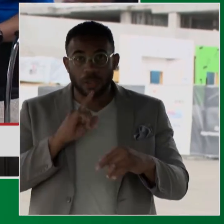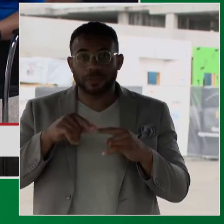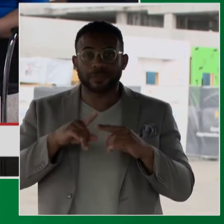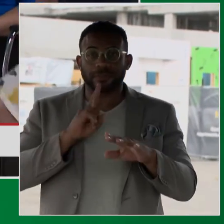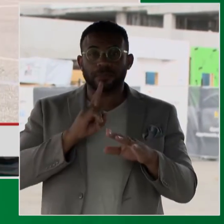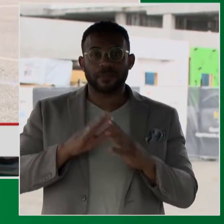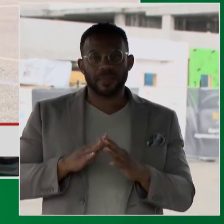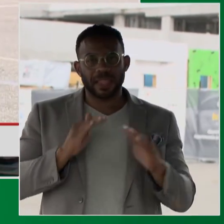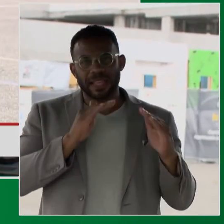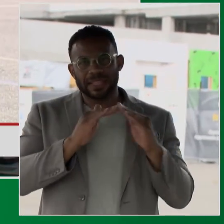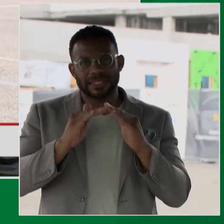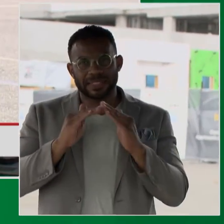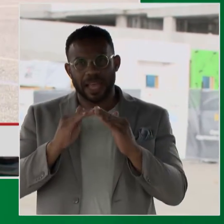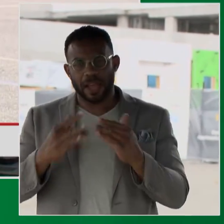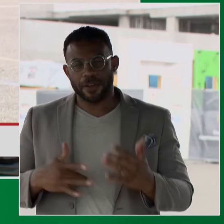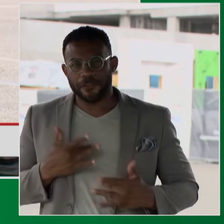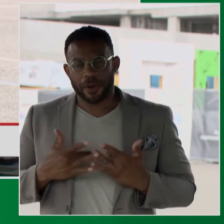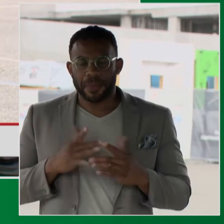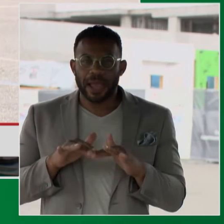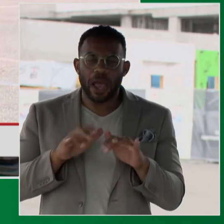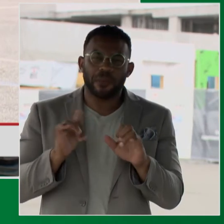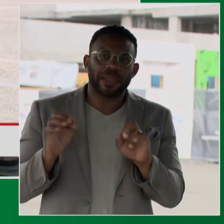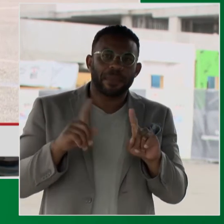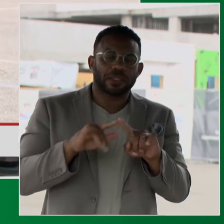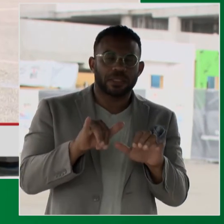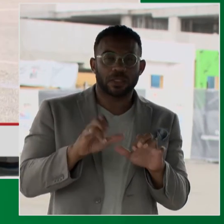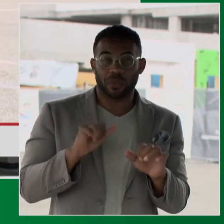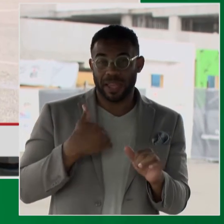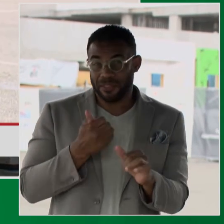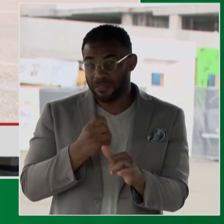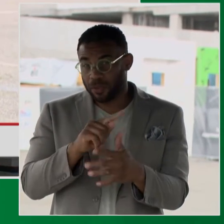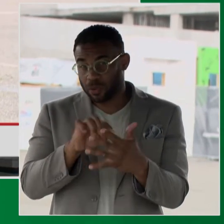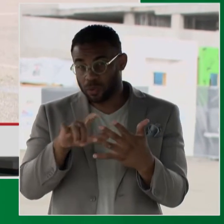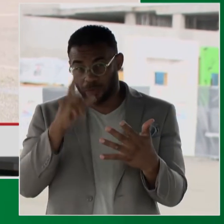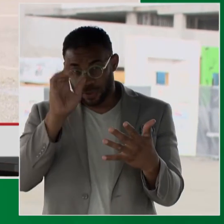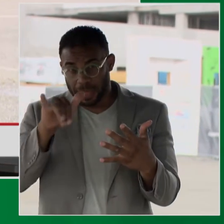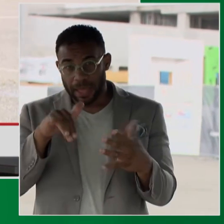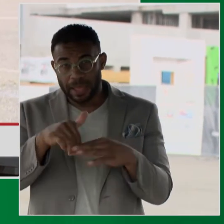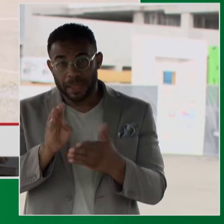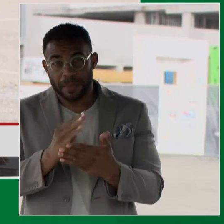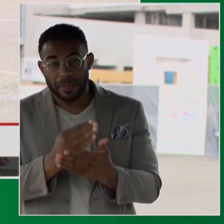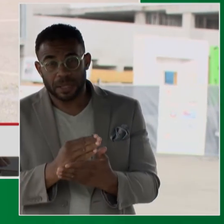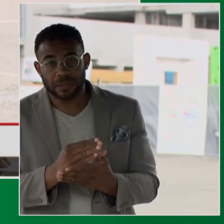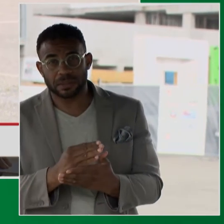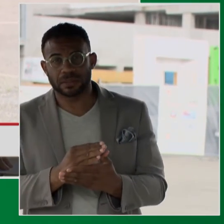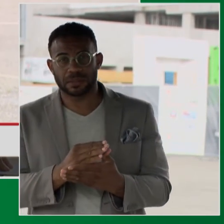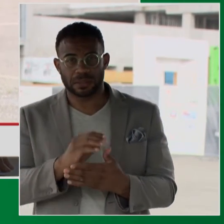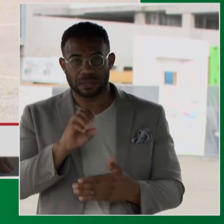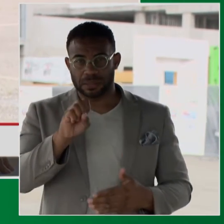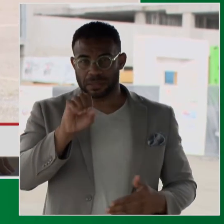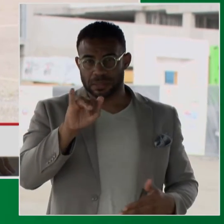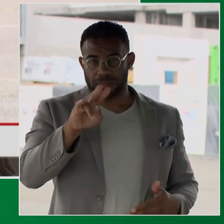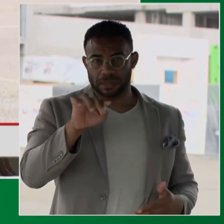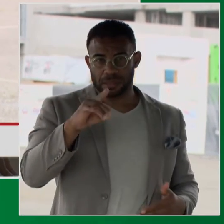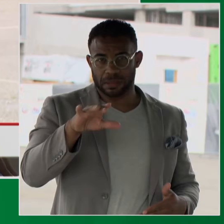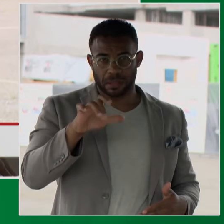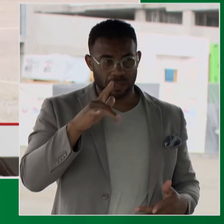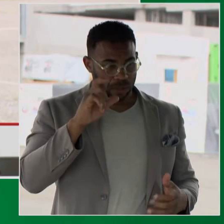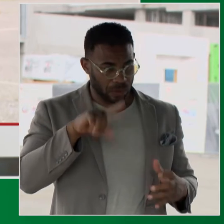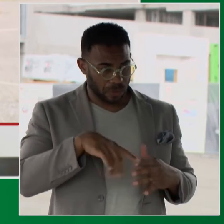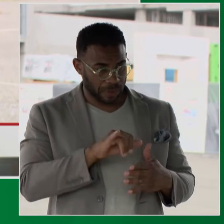about was downtown vibrancy and how we get back to it. So we've got a couple of tools for that in the budget. Spongler, I don't know if you want to kick us off on